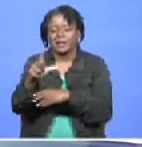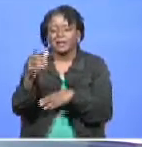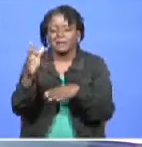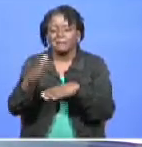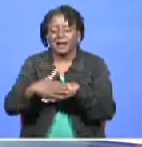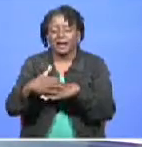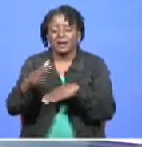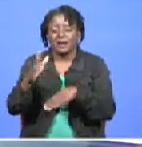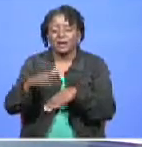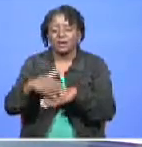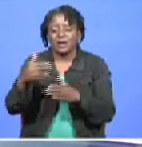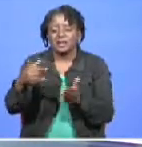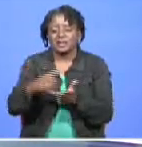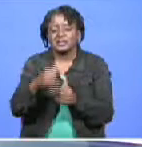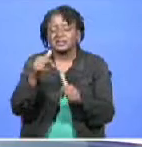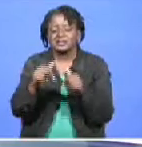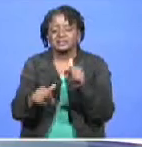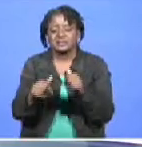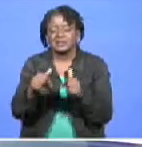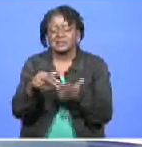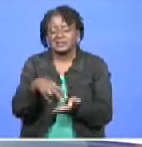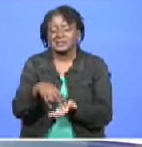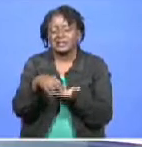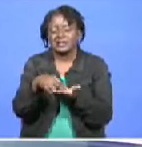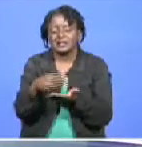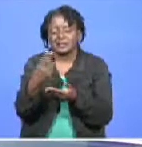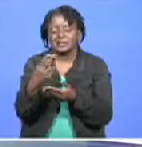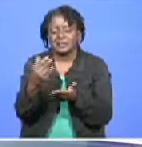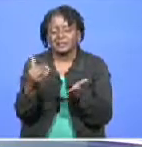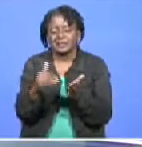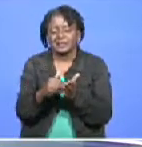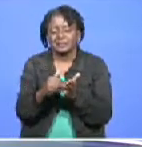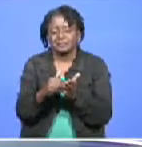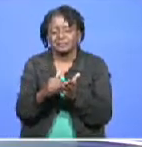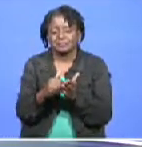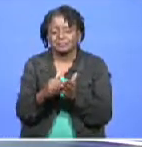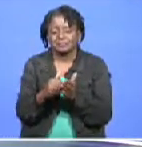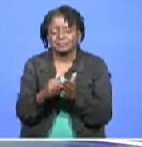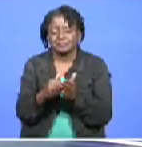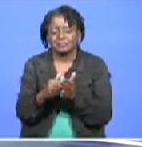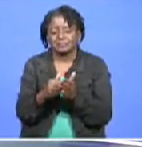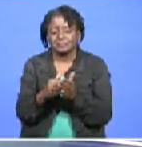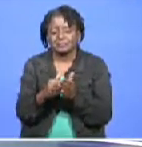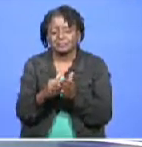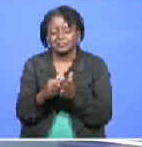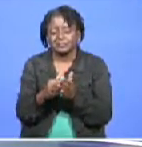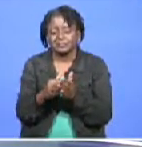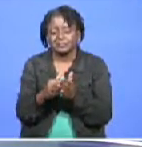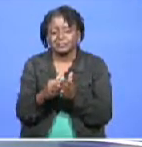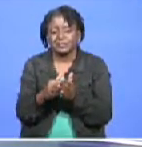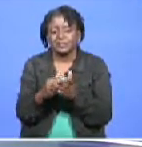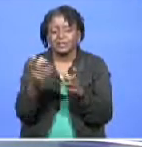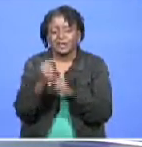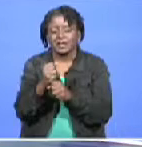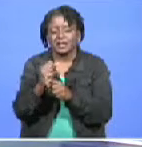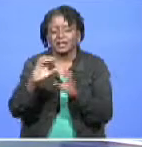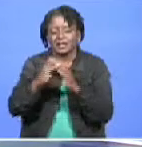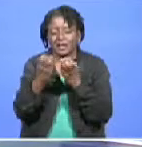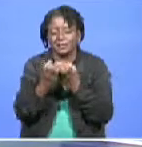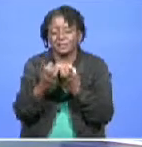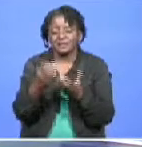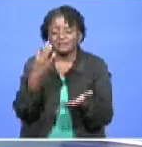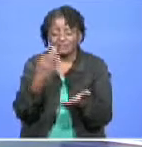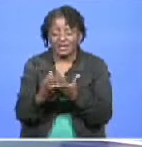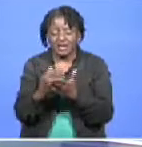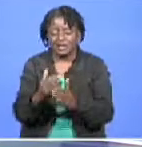that are reportedly due to the former administration's bad choices. Makish Lapinda tells us in this report, getting the company financially